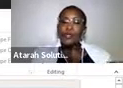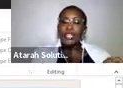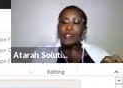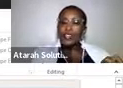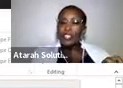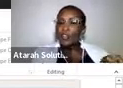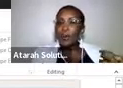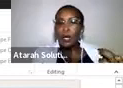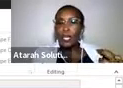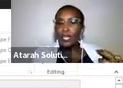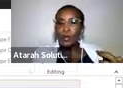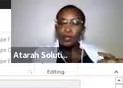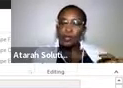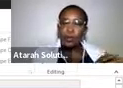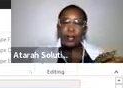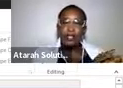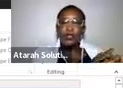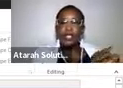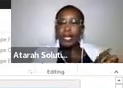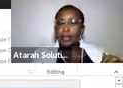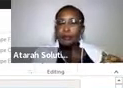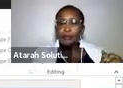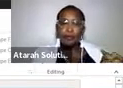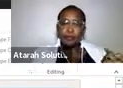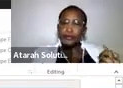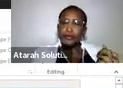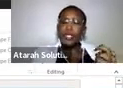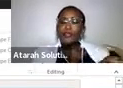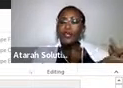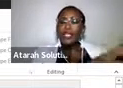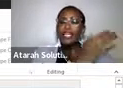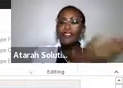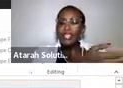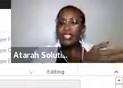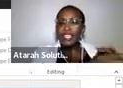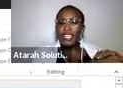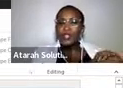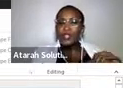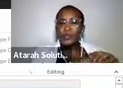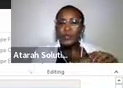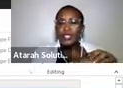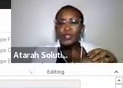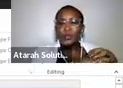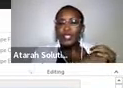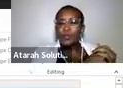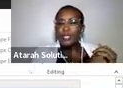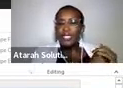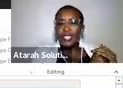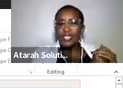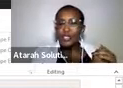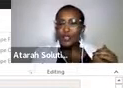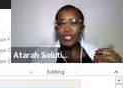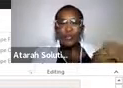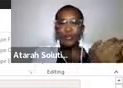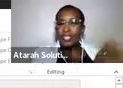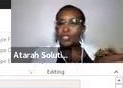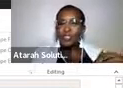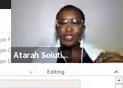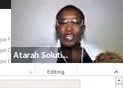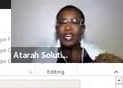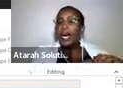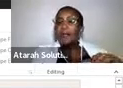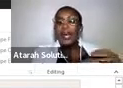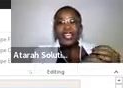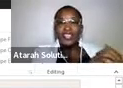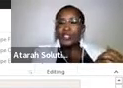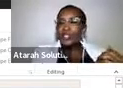if you're in Naivasha for work and you're looking for a place to stay, if you're in Naivasha and you just wanted to do a staycation, a